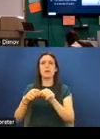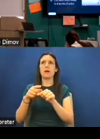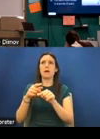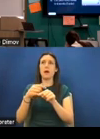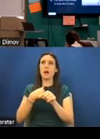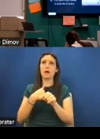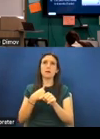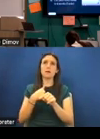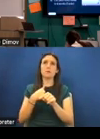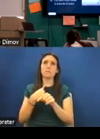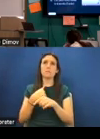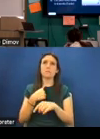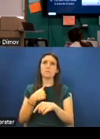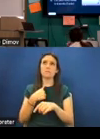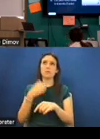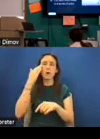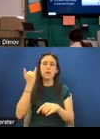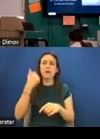be better, I could